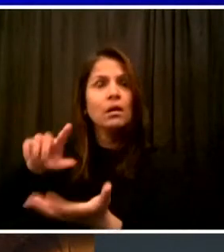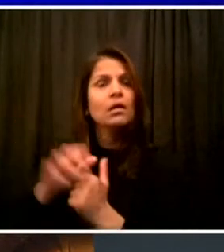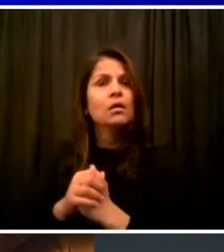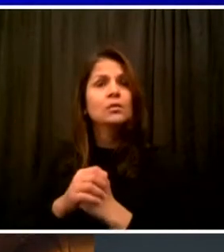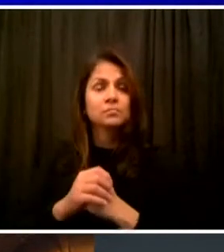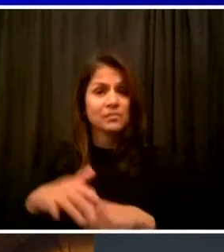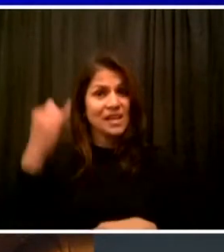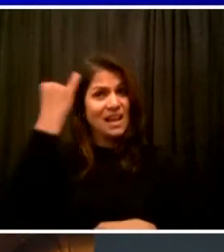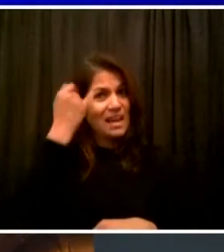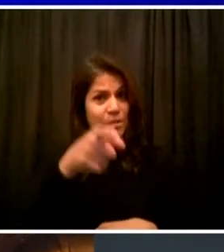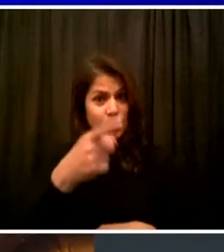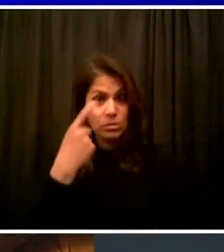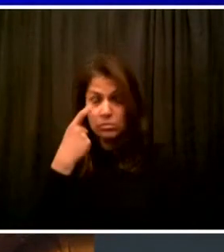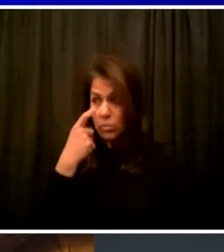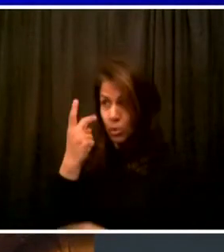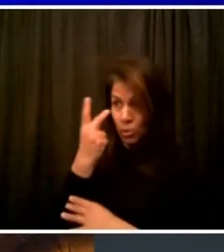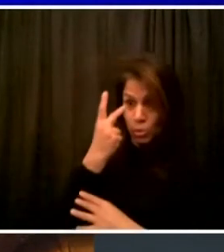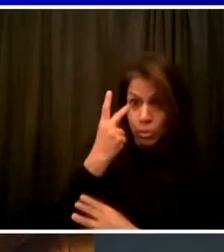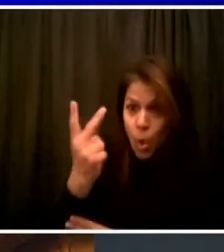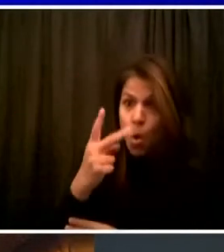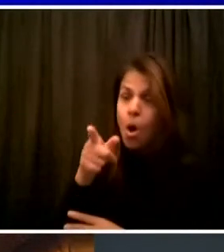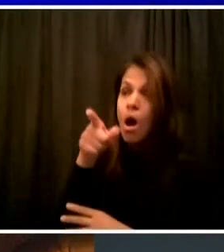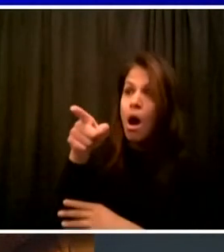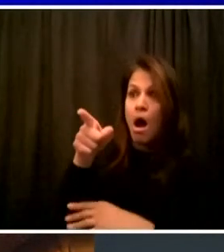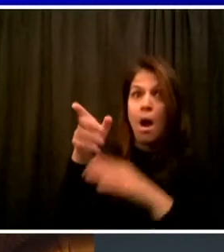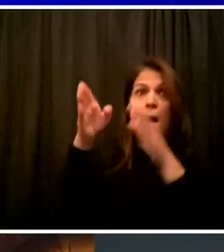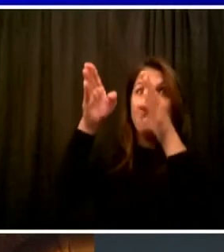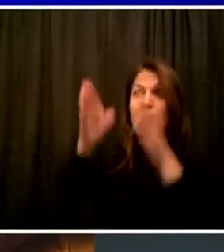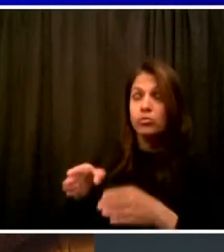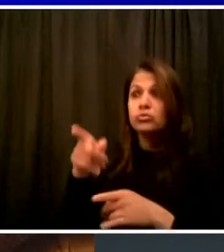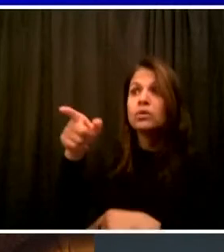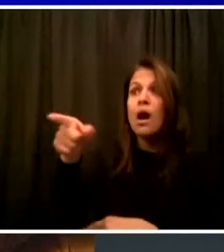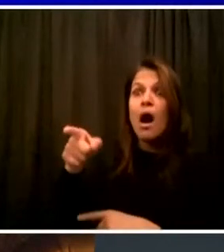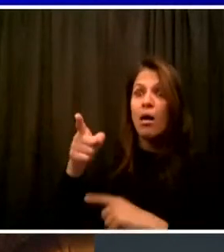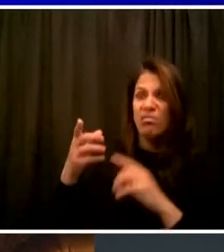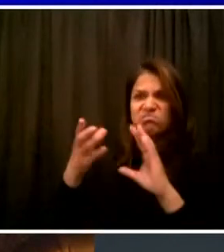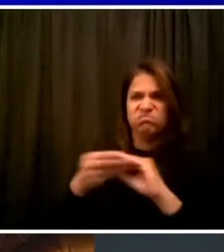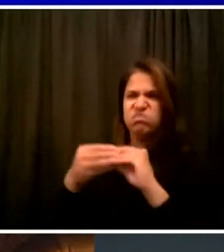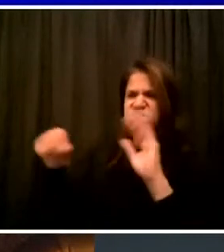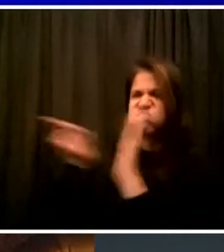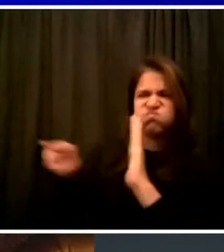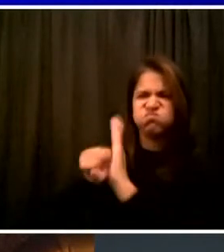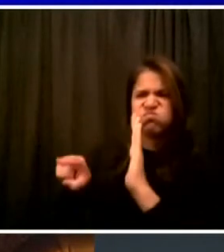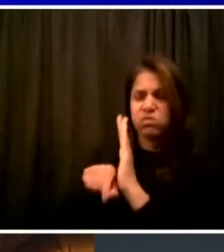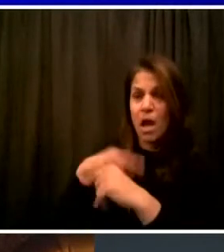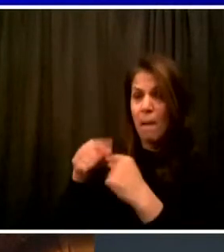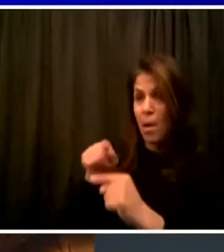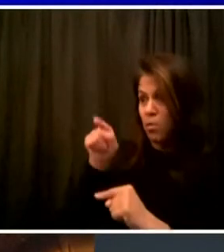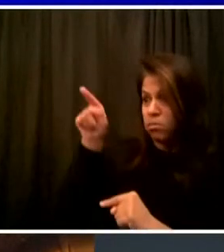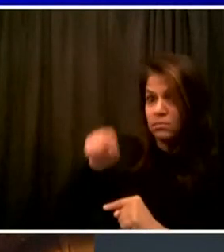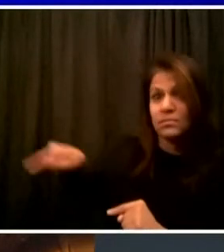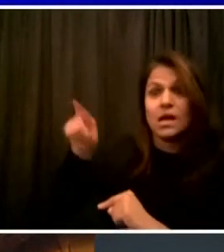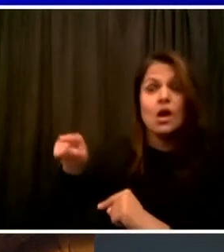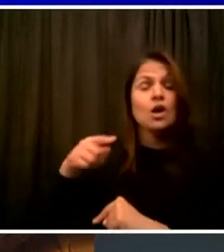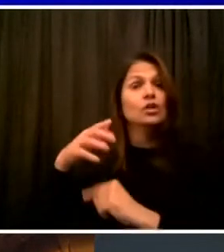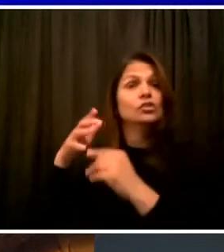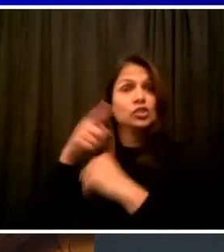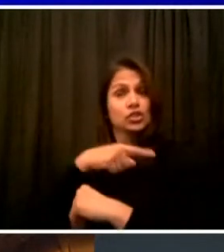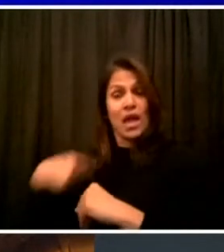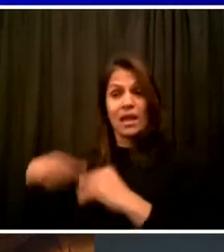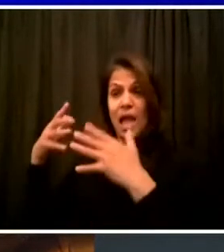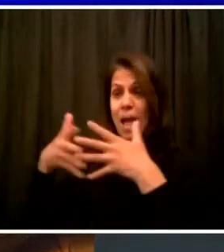But the point last night that was even more poignant was that people have suffered discrimination